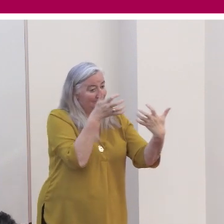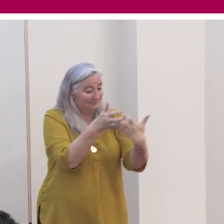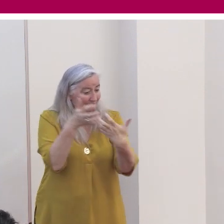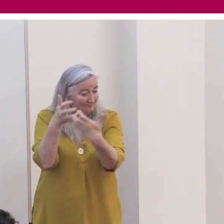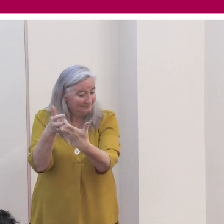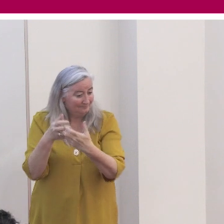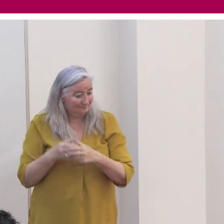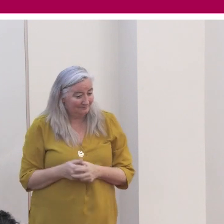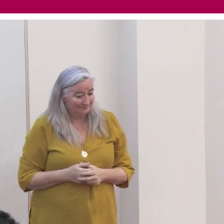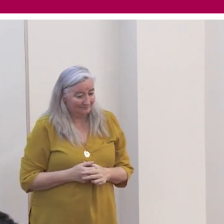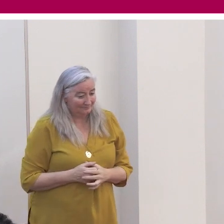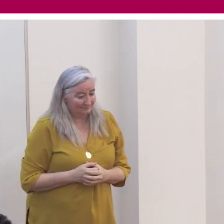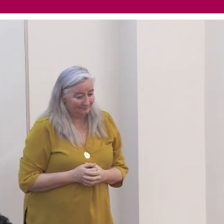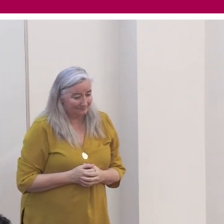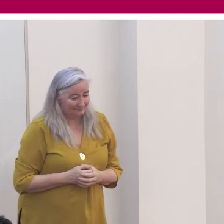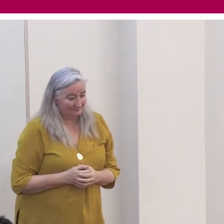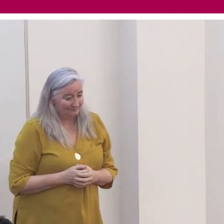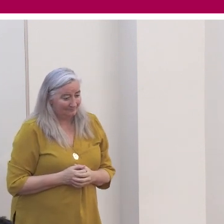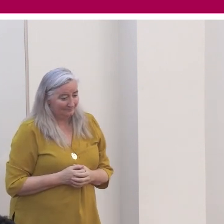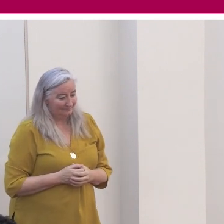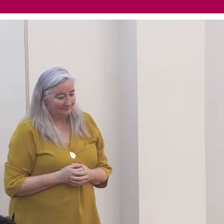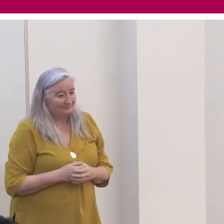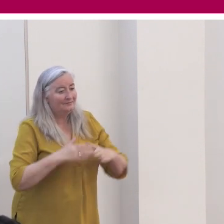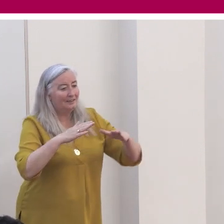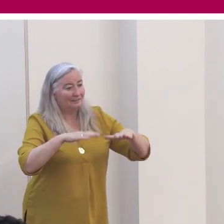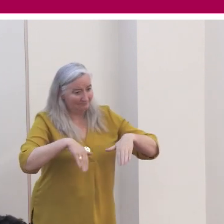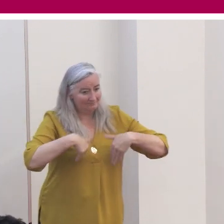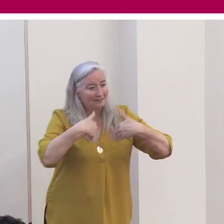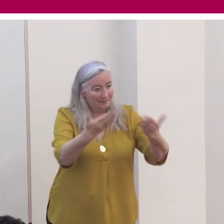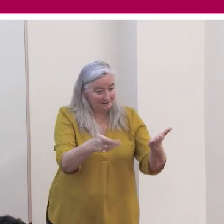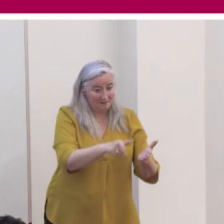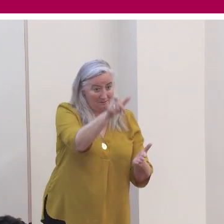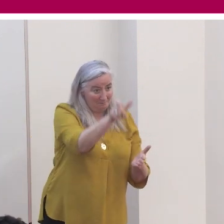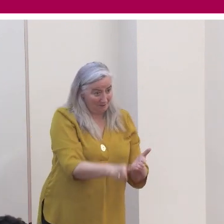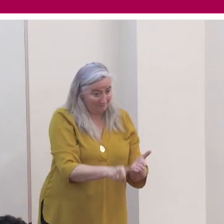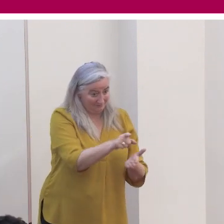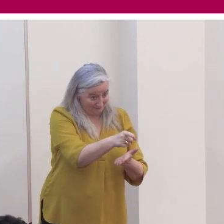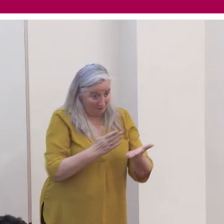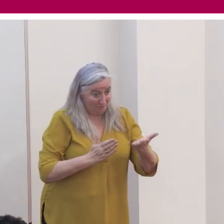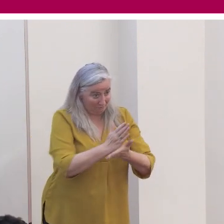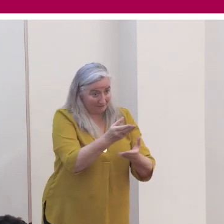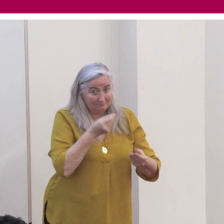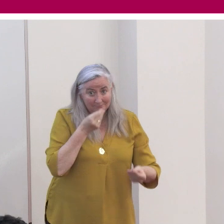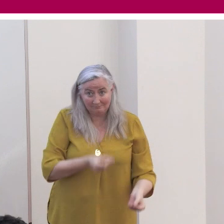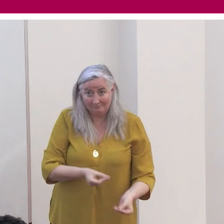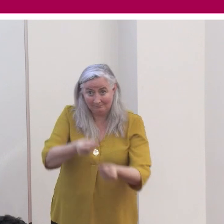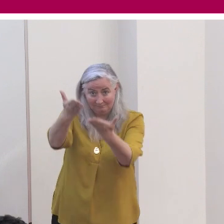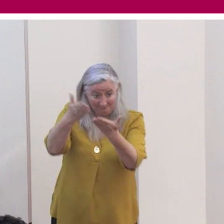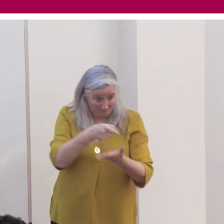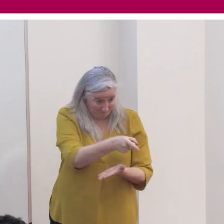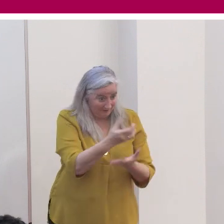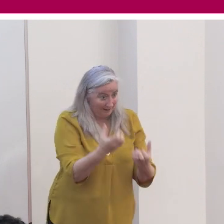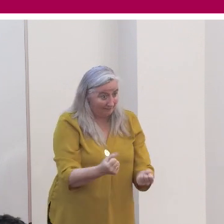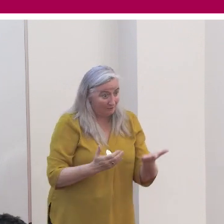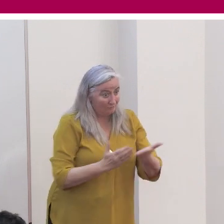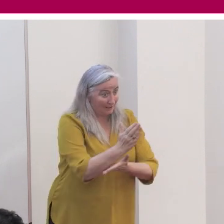completely decided by lawyers or other criminal justice professionals. Always with the participation